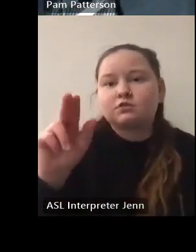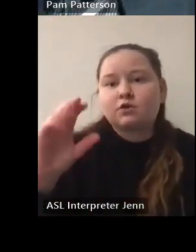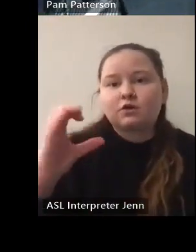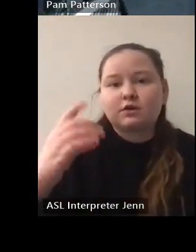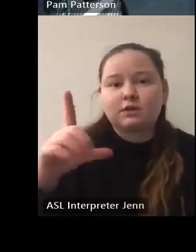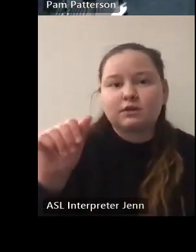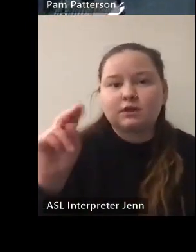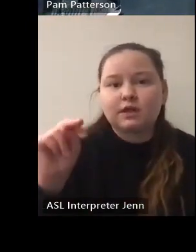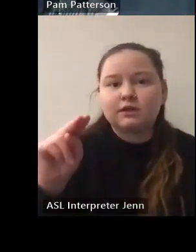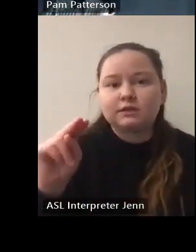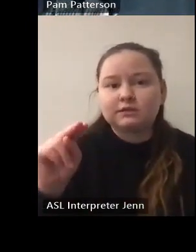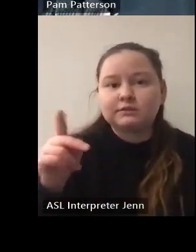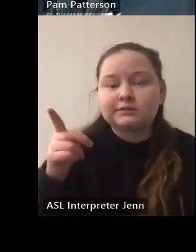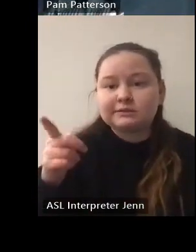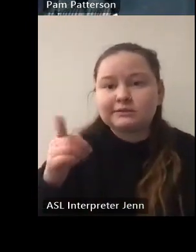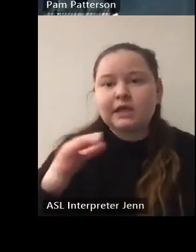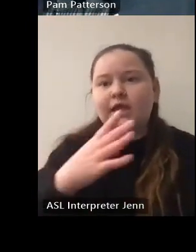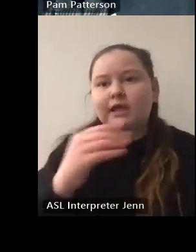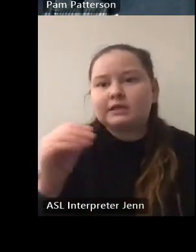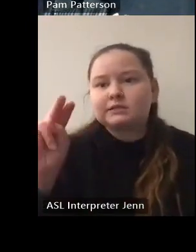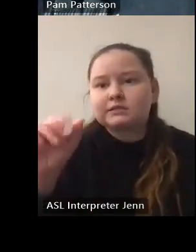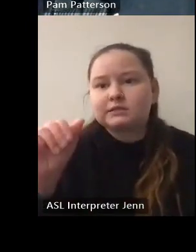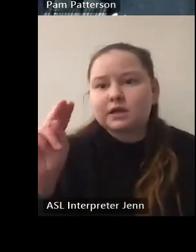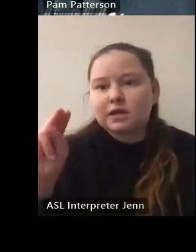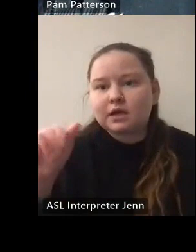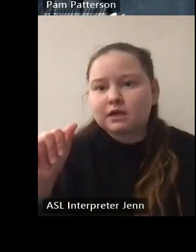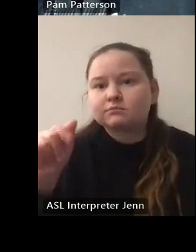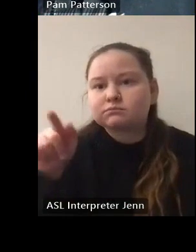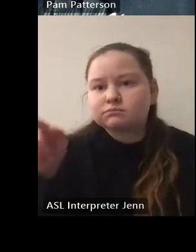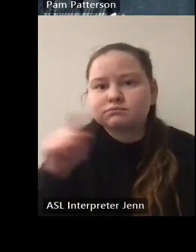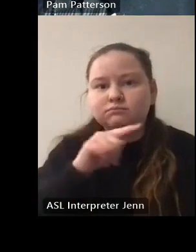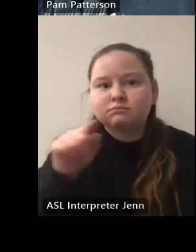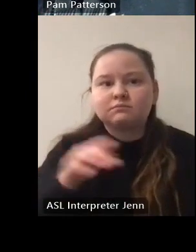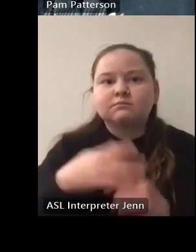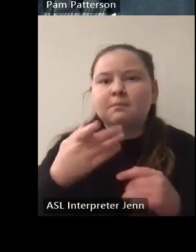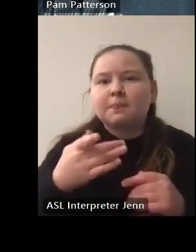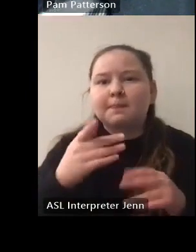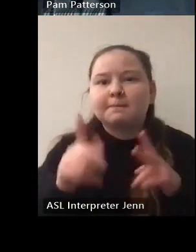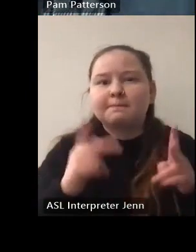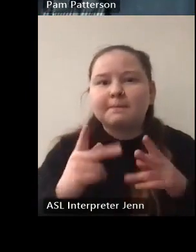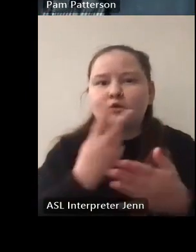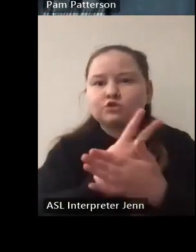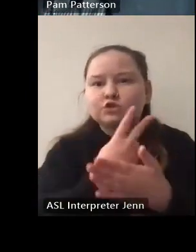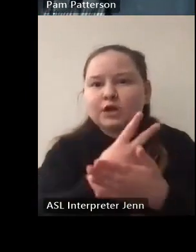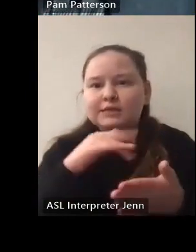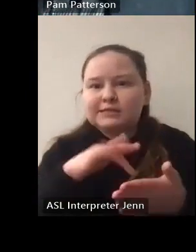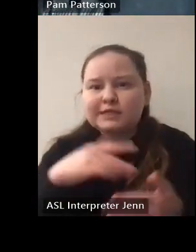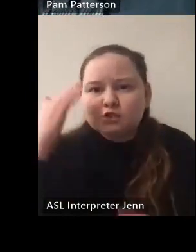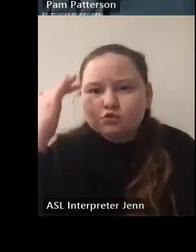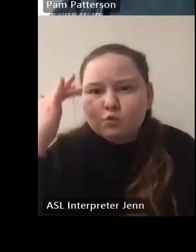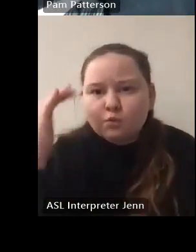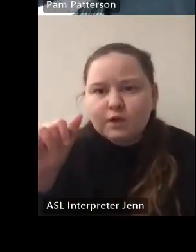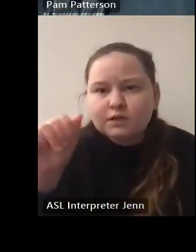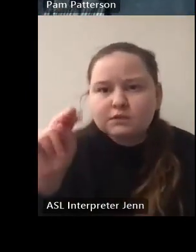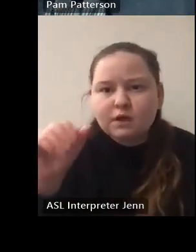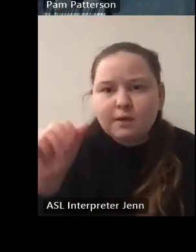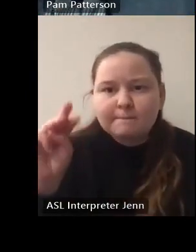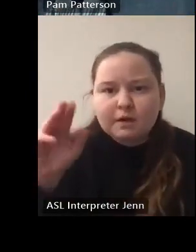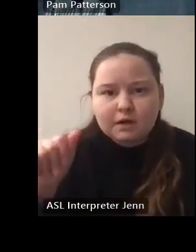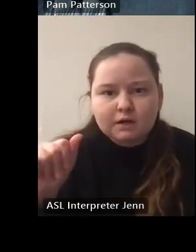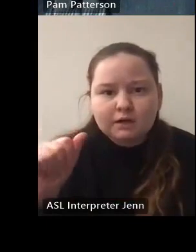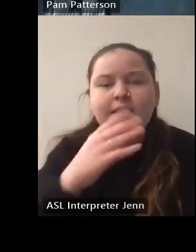as well, and Nama Freeman, who, you know, for those of you in grad studies may know Nama, and of course Lachlan is still